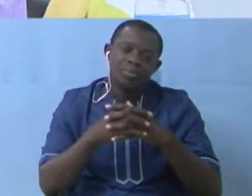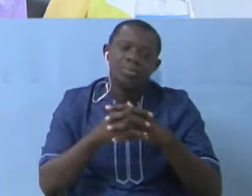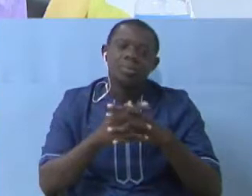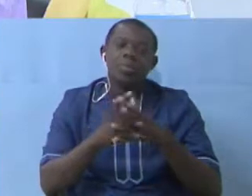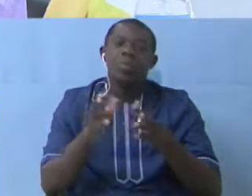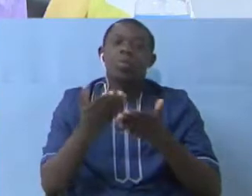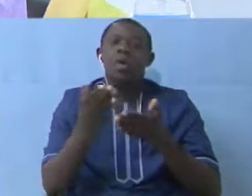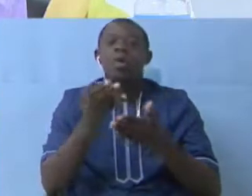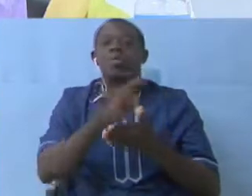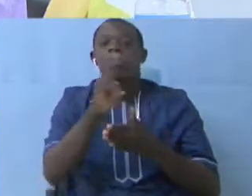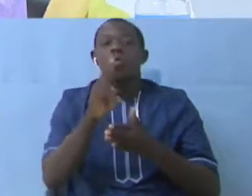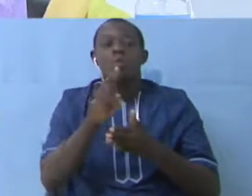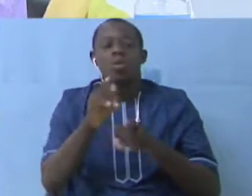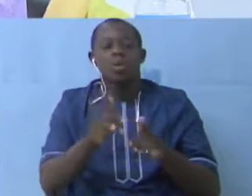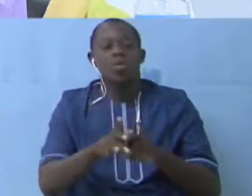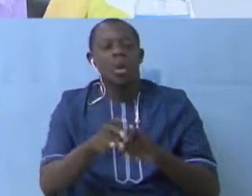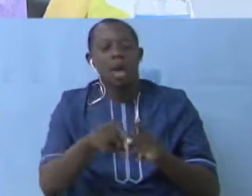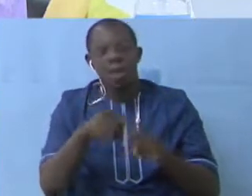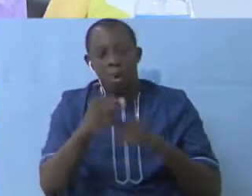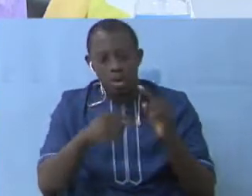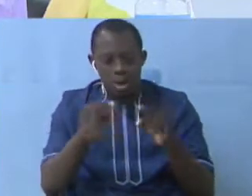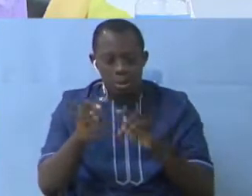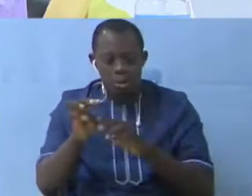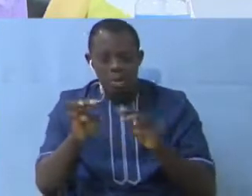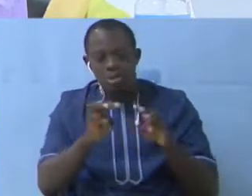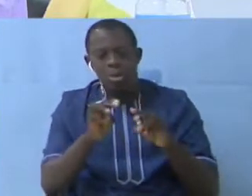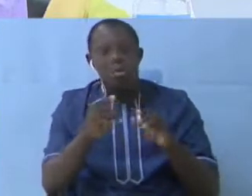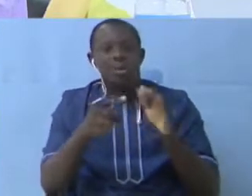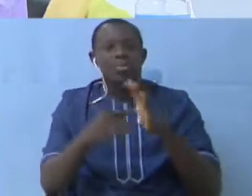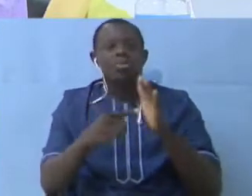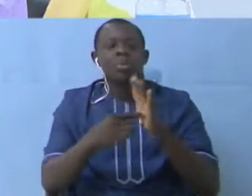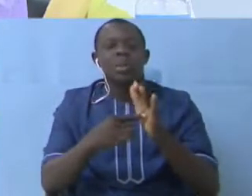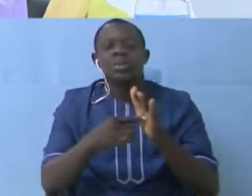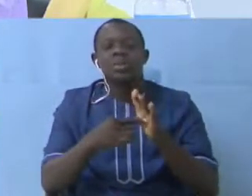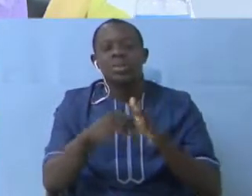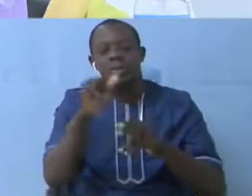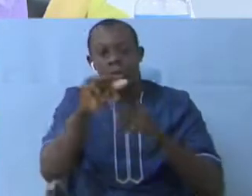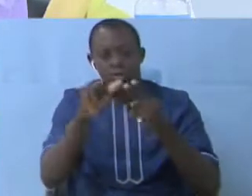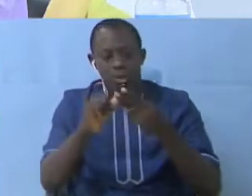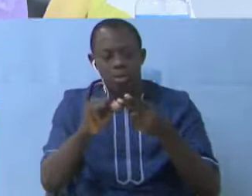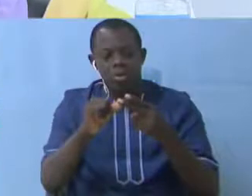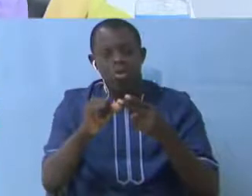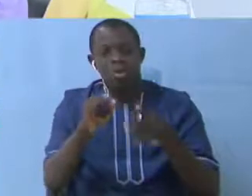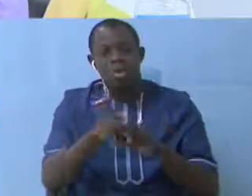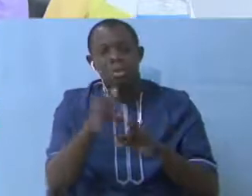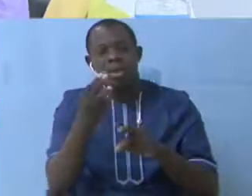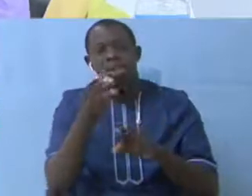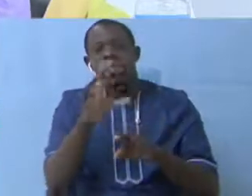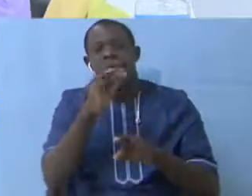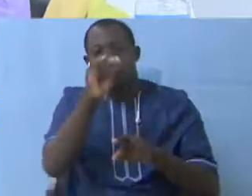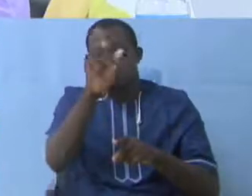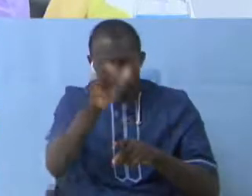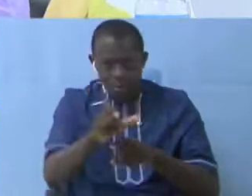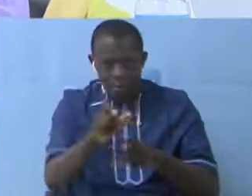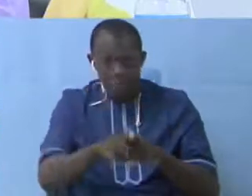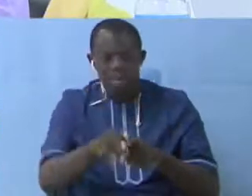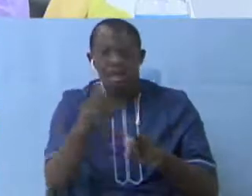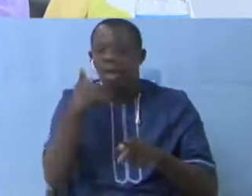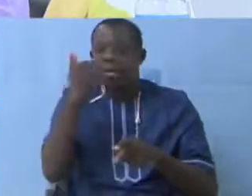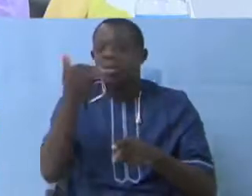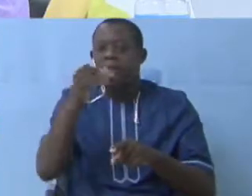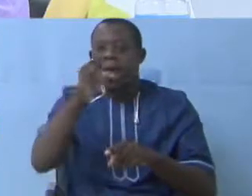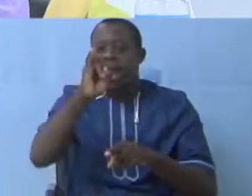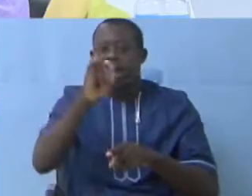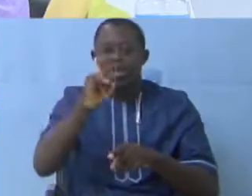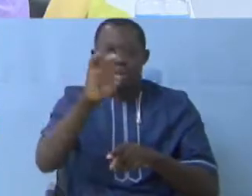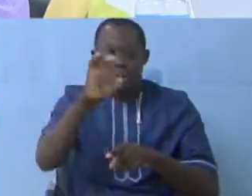confidence motion is passed, in accordance with subsection 3, the Speaker shall request the Independent Electoral Commission to call